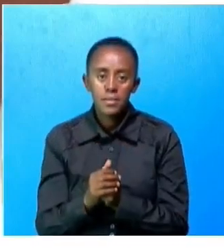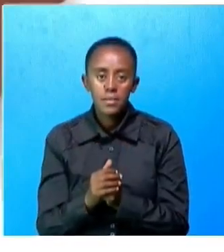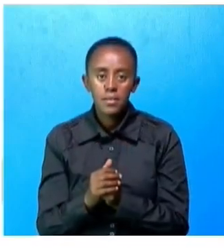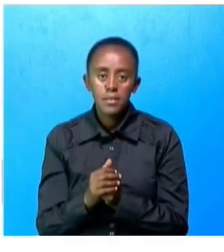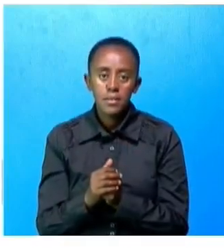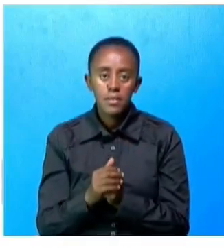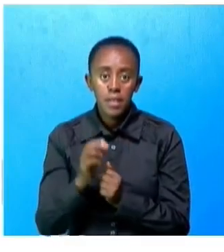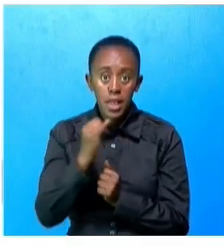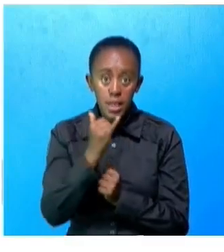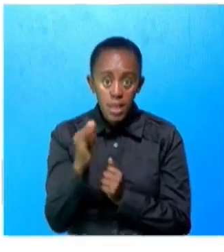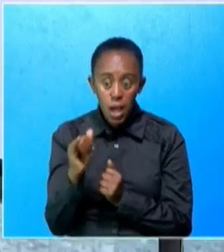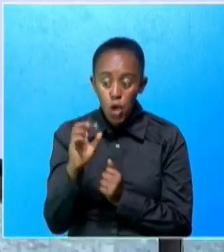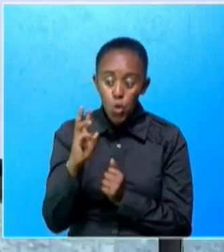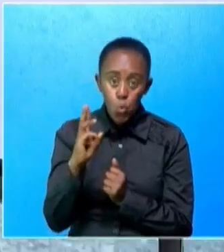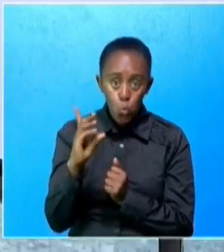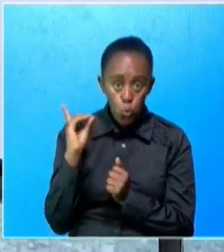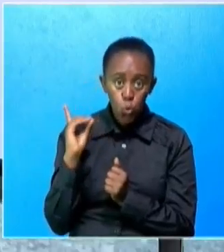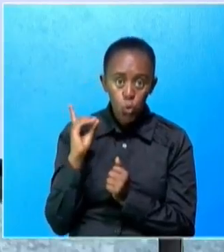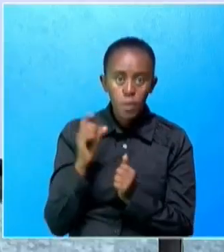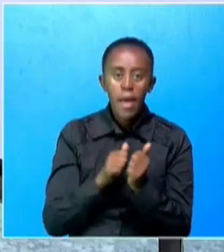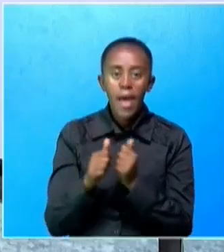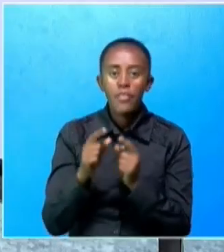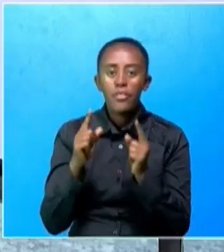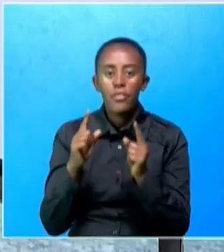They would pause. Look,